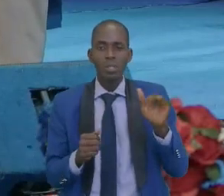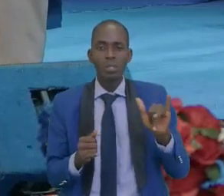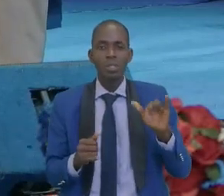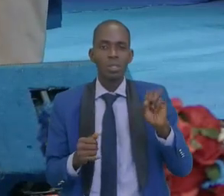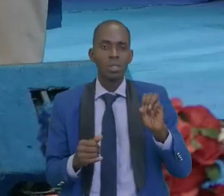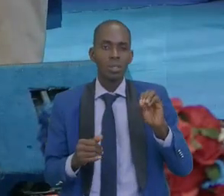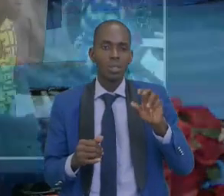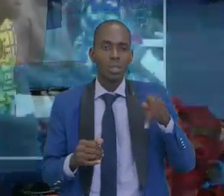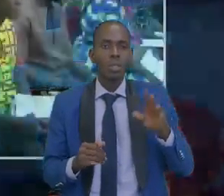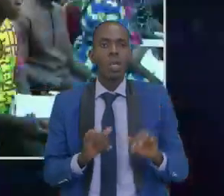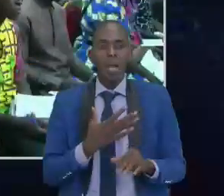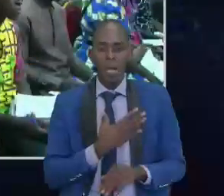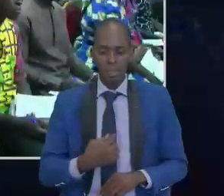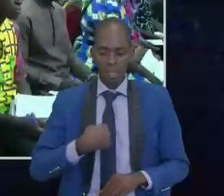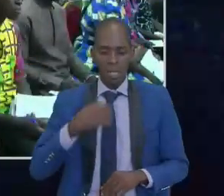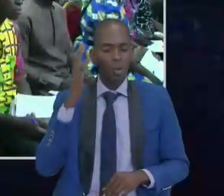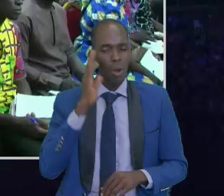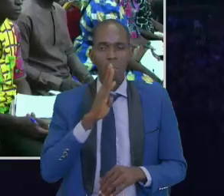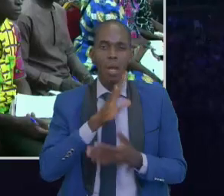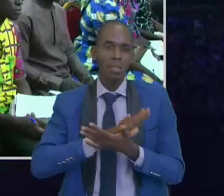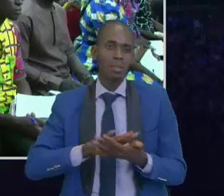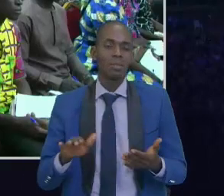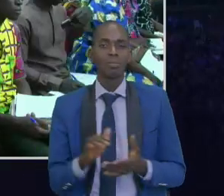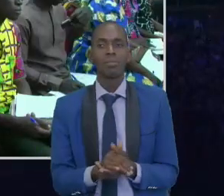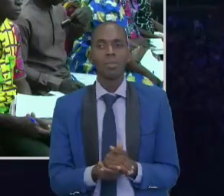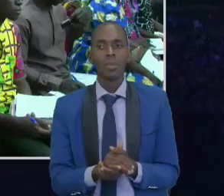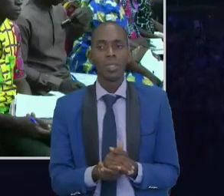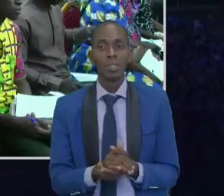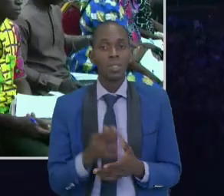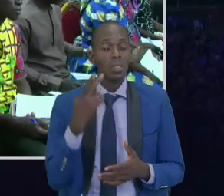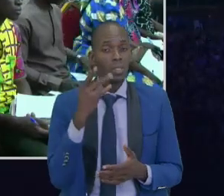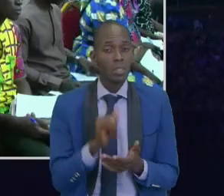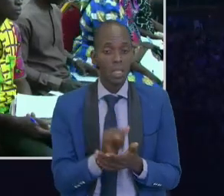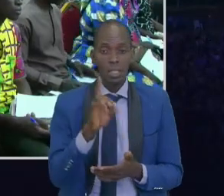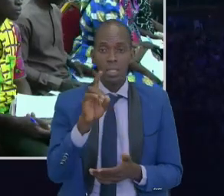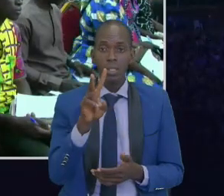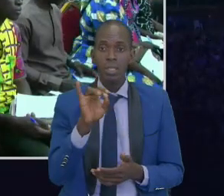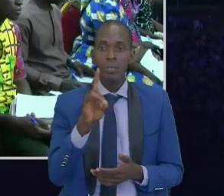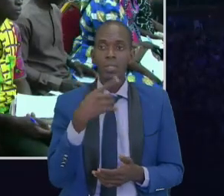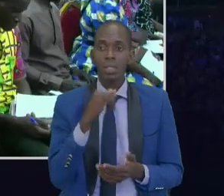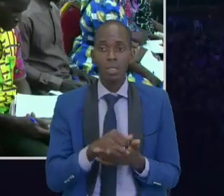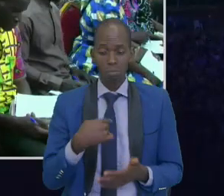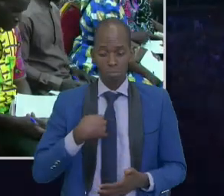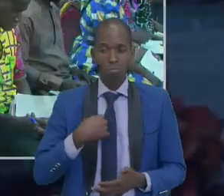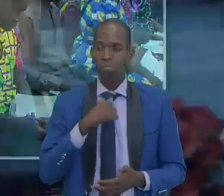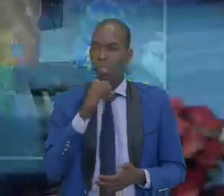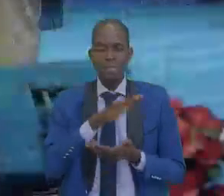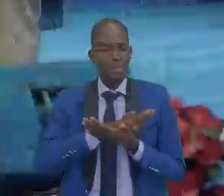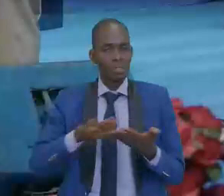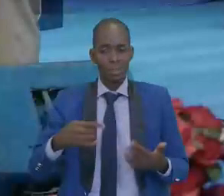It was saying, I am unclean. I am